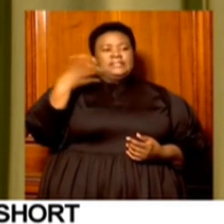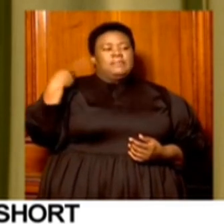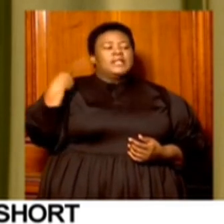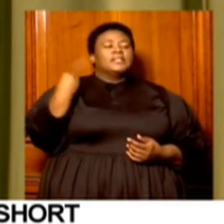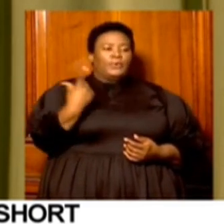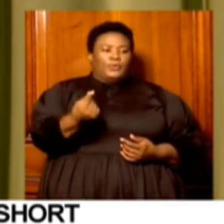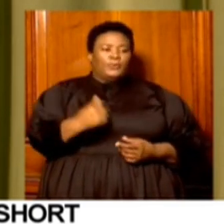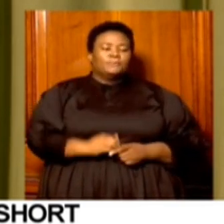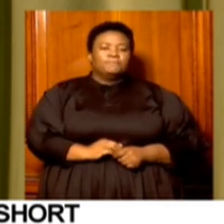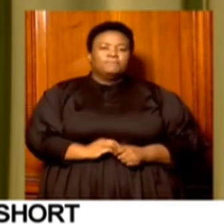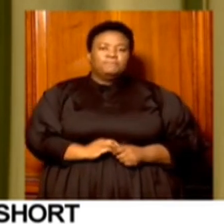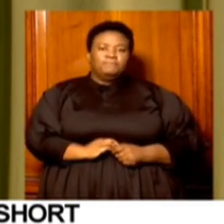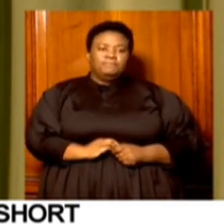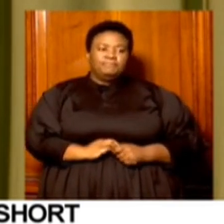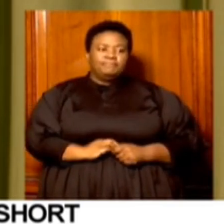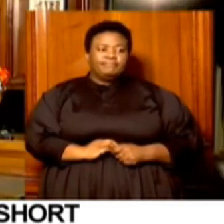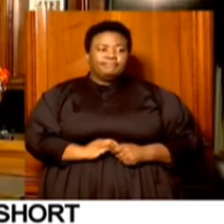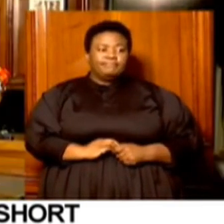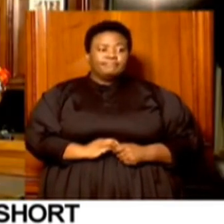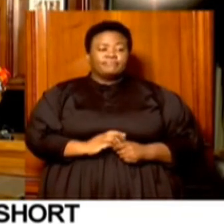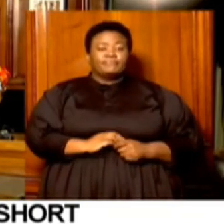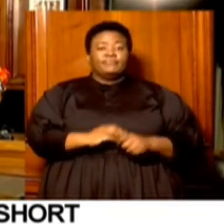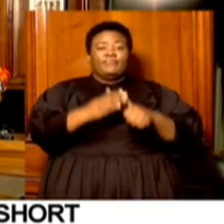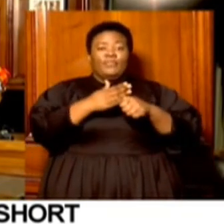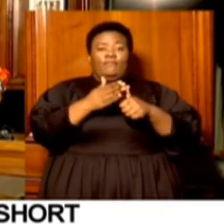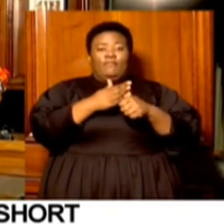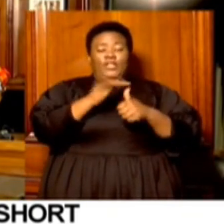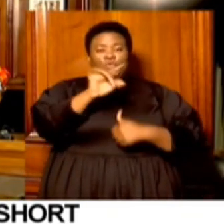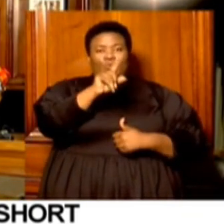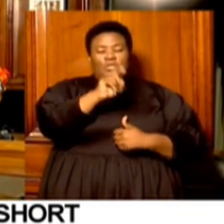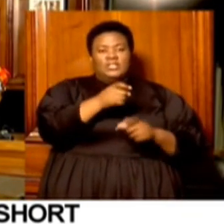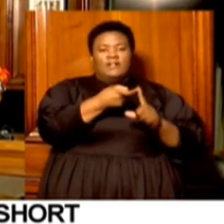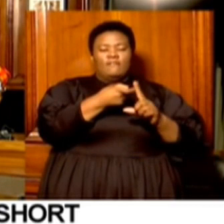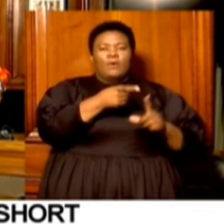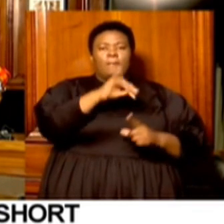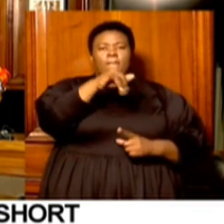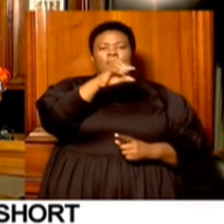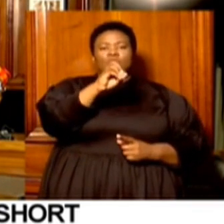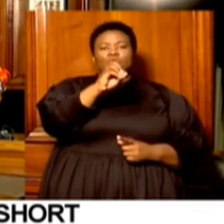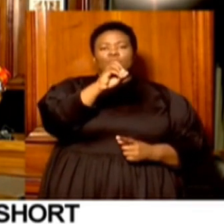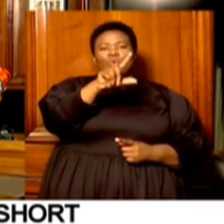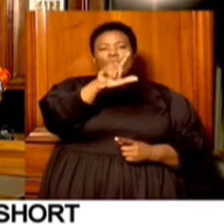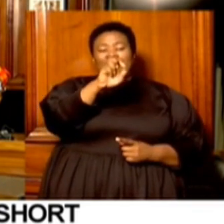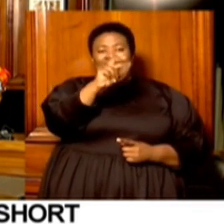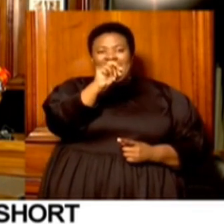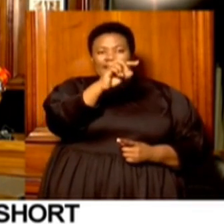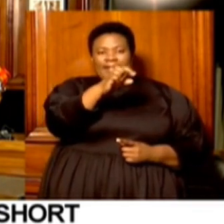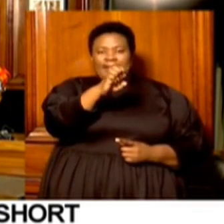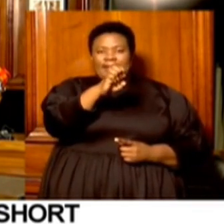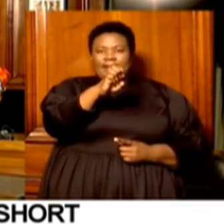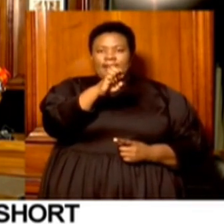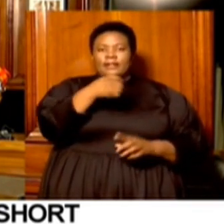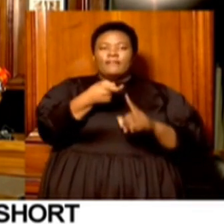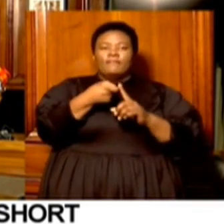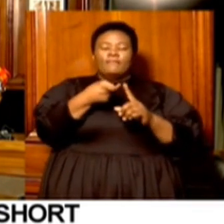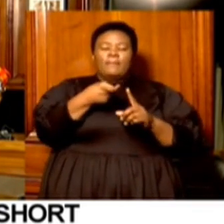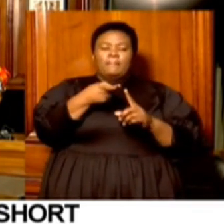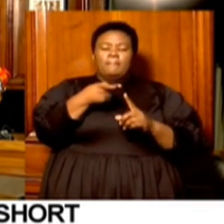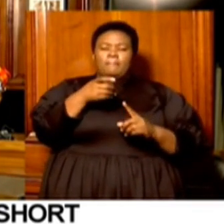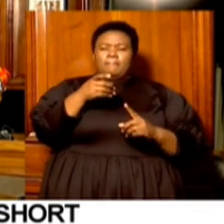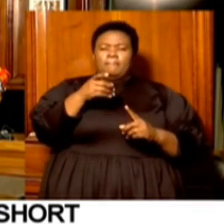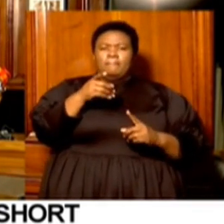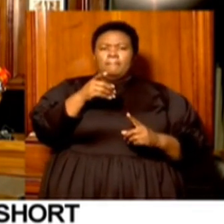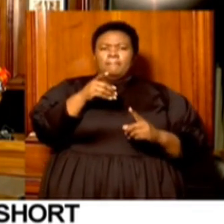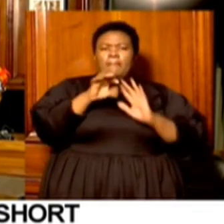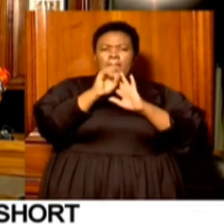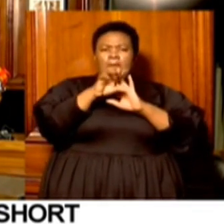Thank you. The first question is from Jolene van Wyk from Media 24. She's